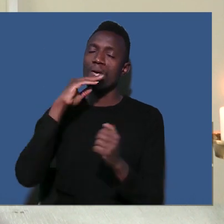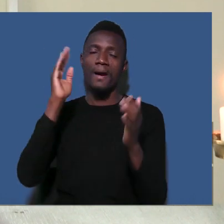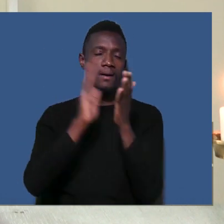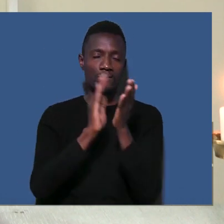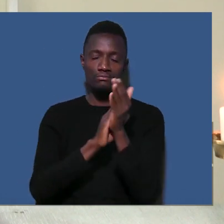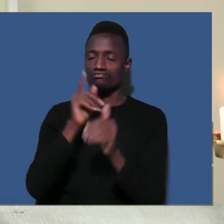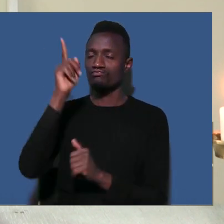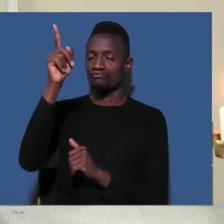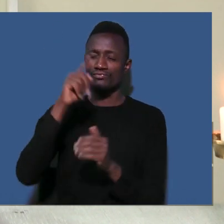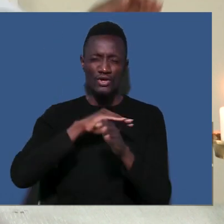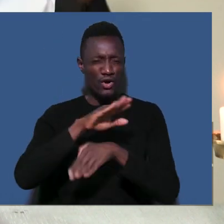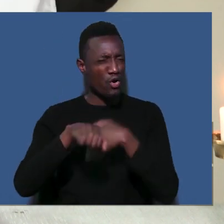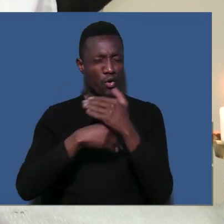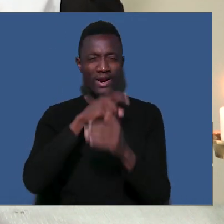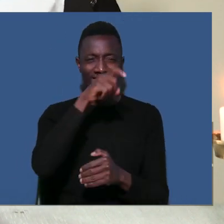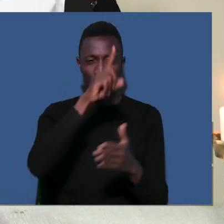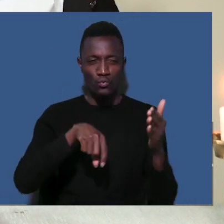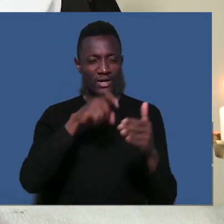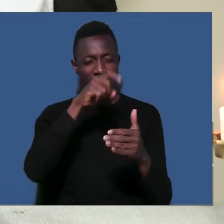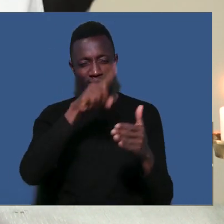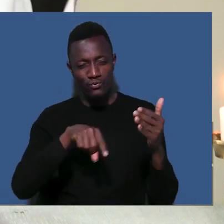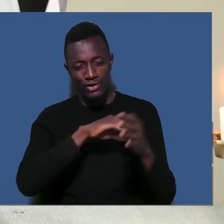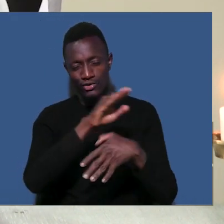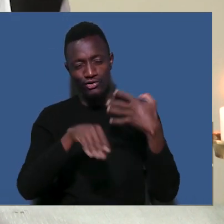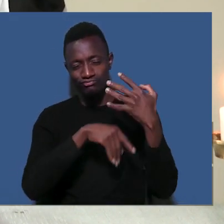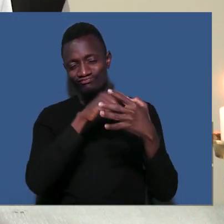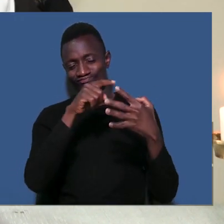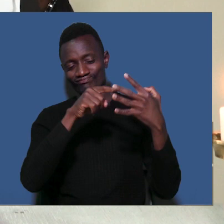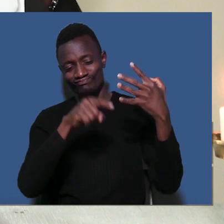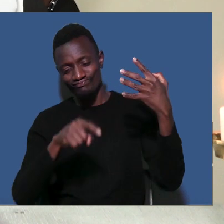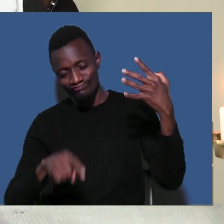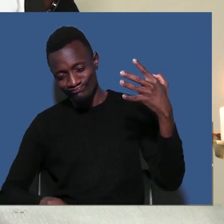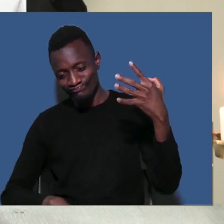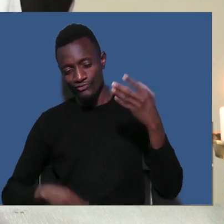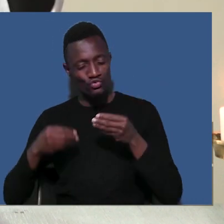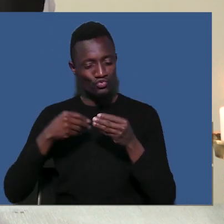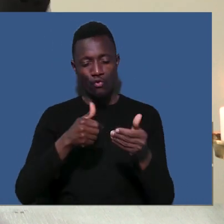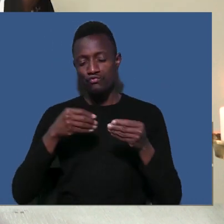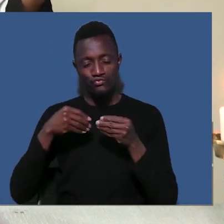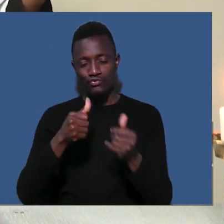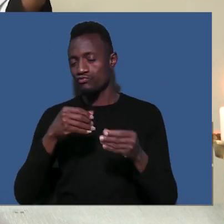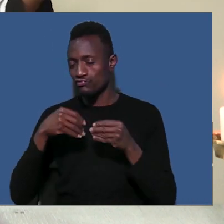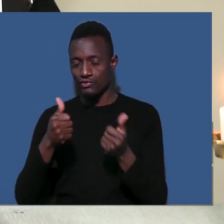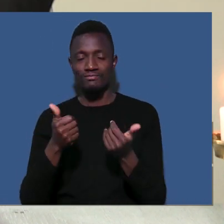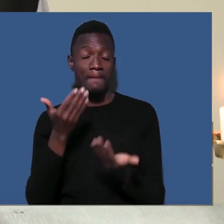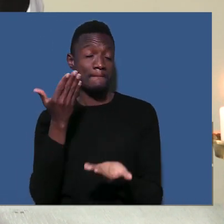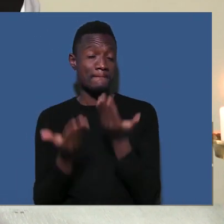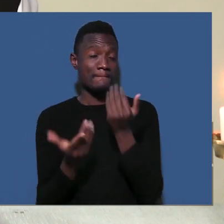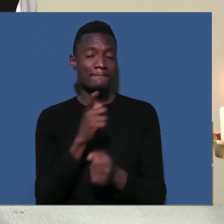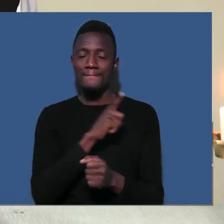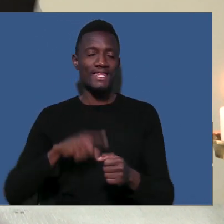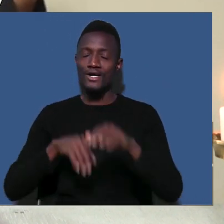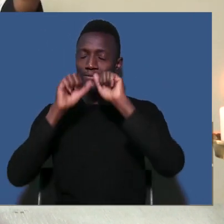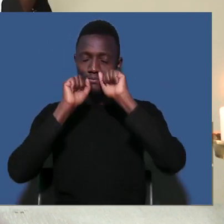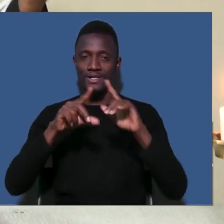every one of us? Lord, minister to us. Visit us in a special way. May the Lord bless you. May the